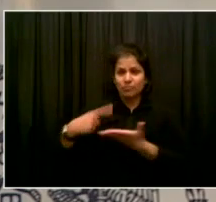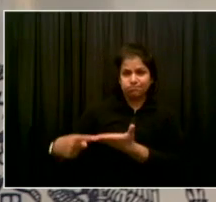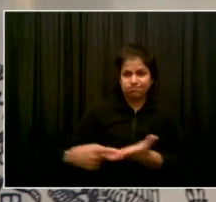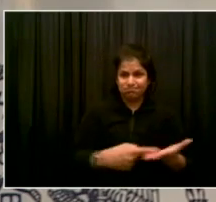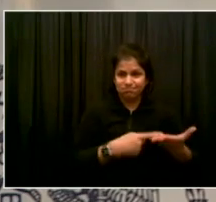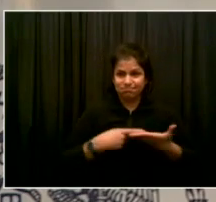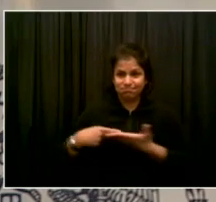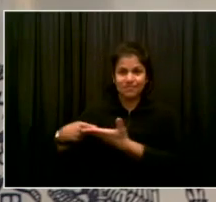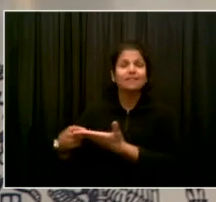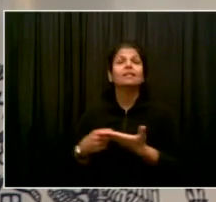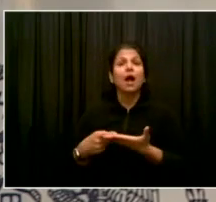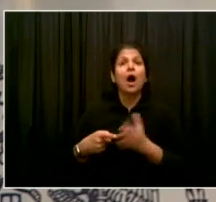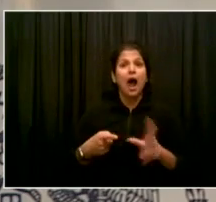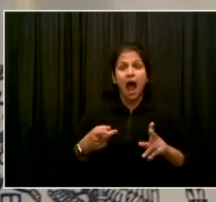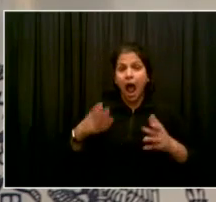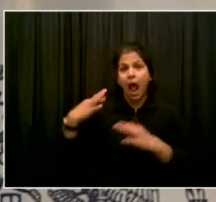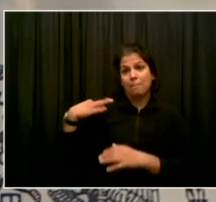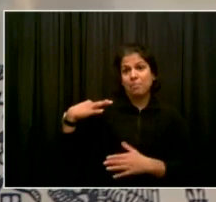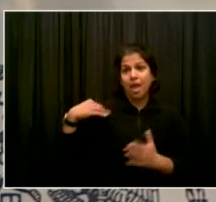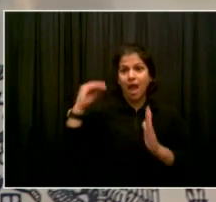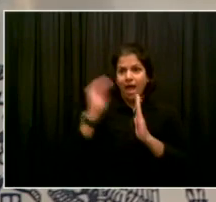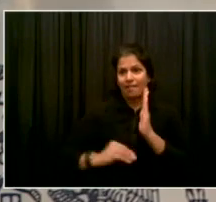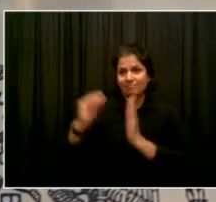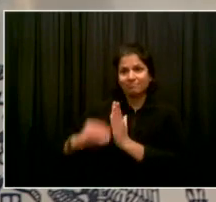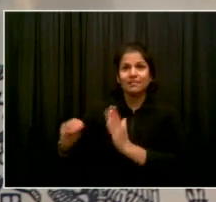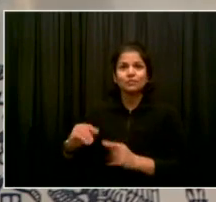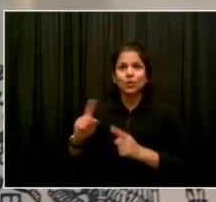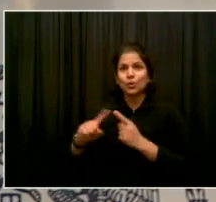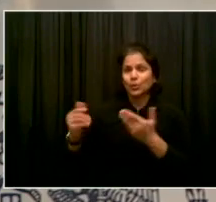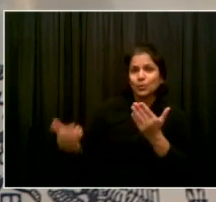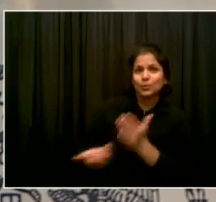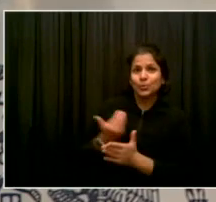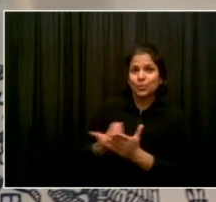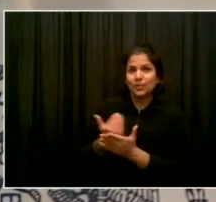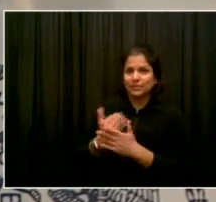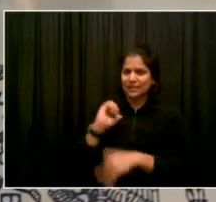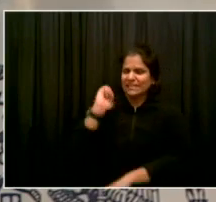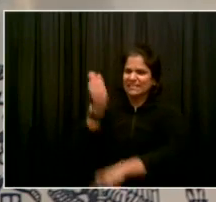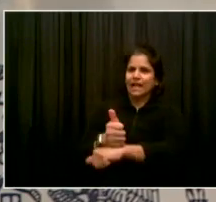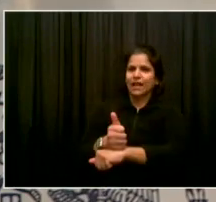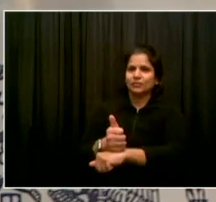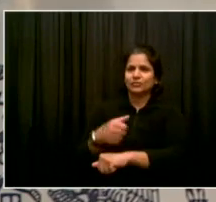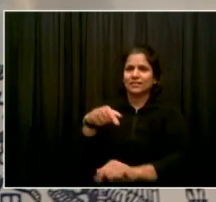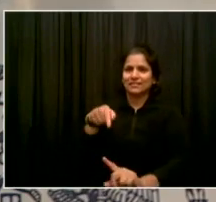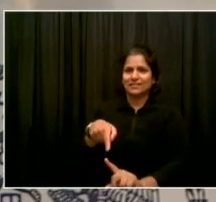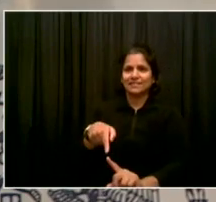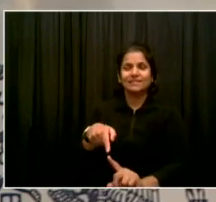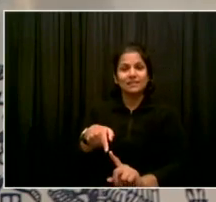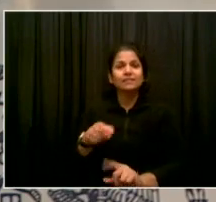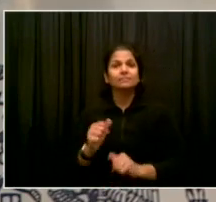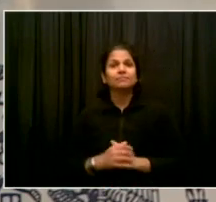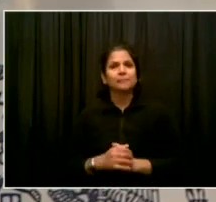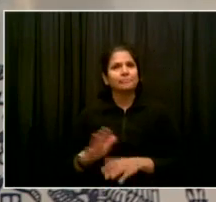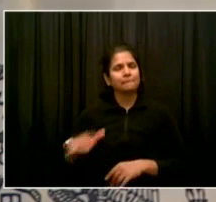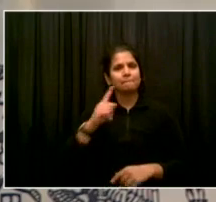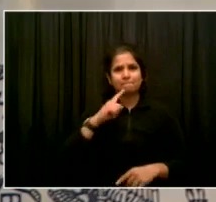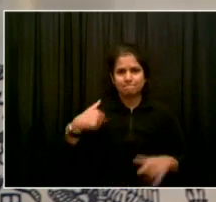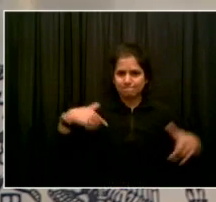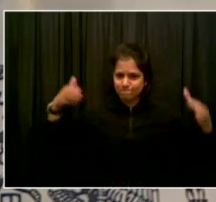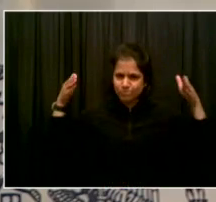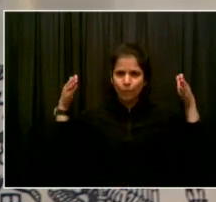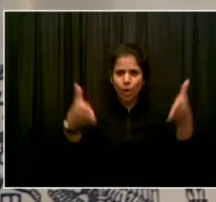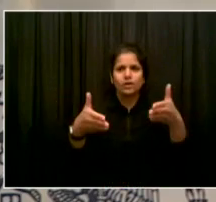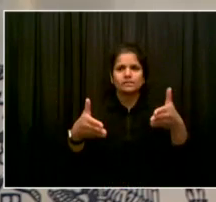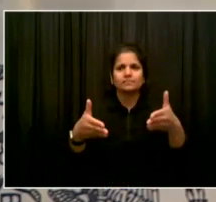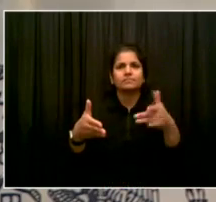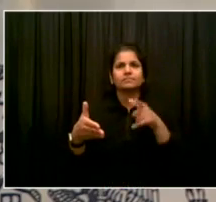this new extraordinary center. This is an unprecedented effort to focus all our energies on fighting the climate crisis.